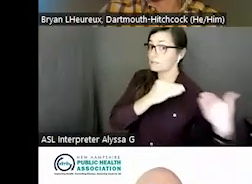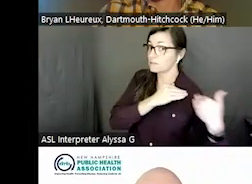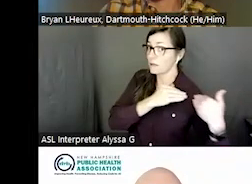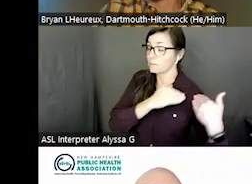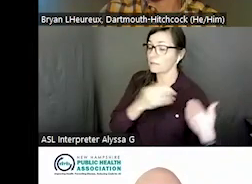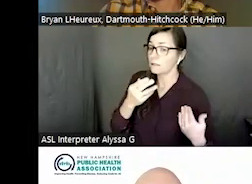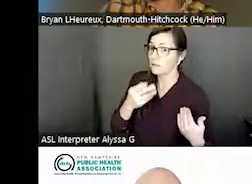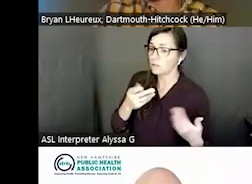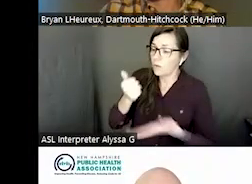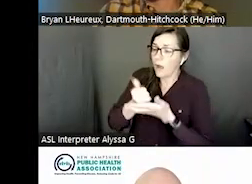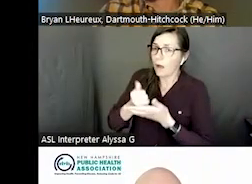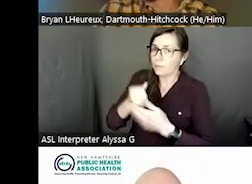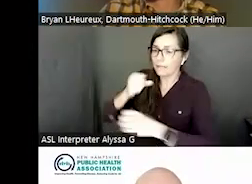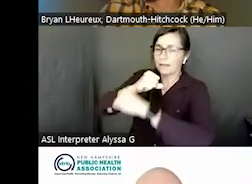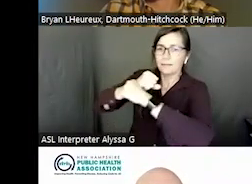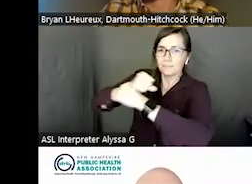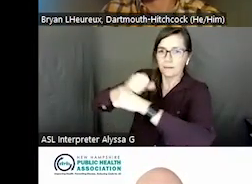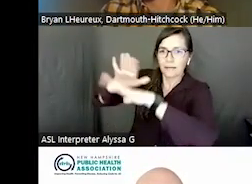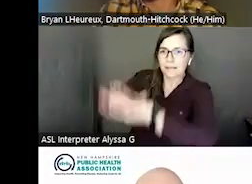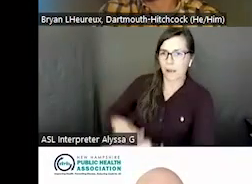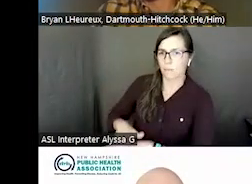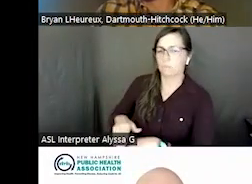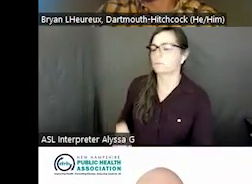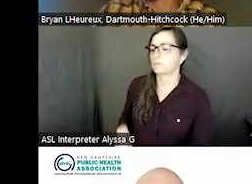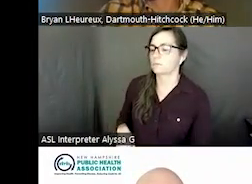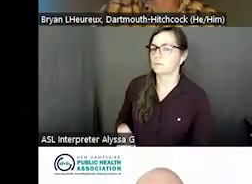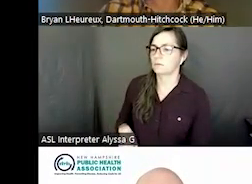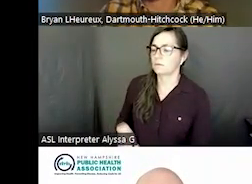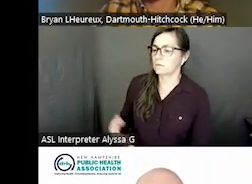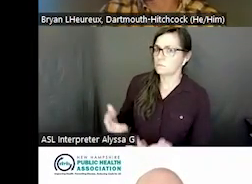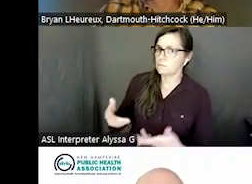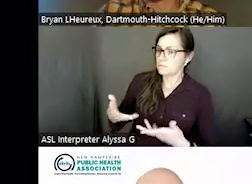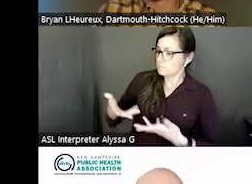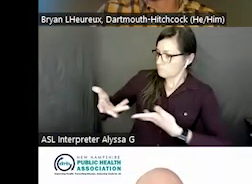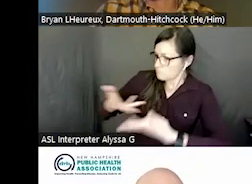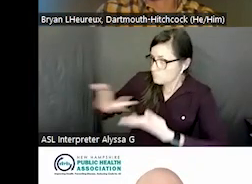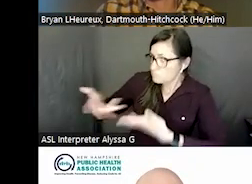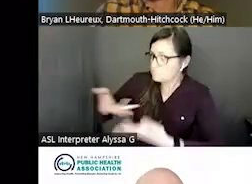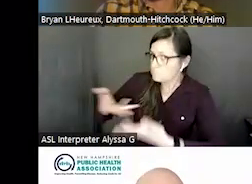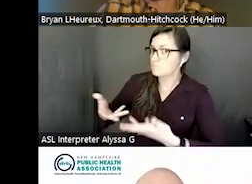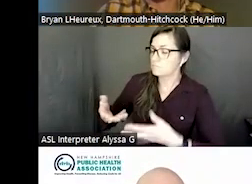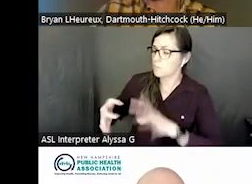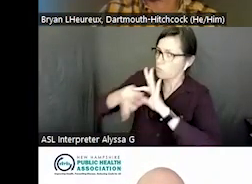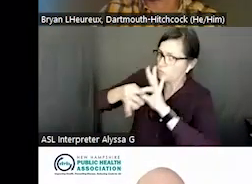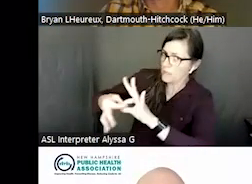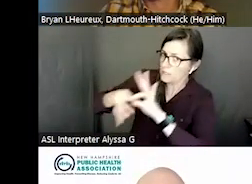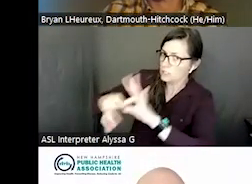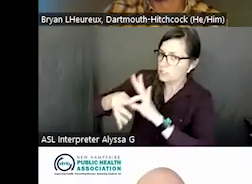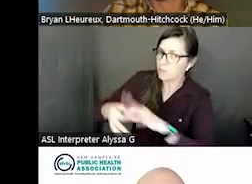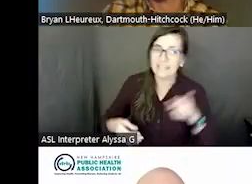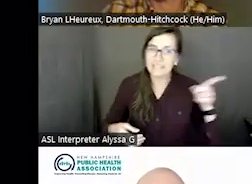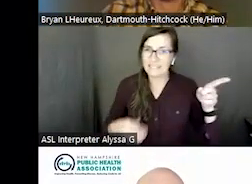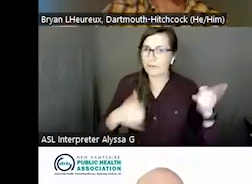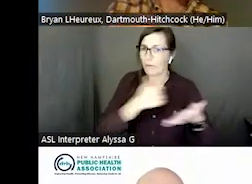community relationship before you even reveal your affiliation with an institution or outside system. And that's